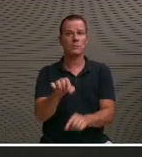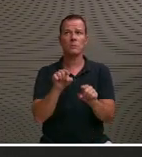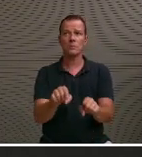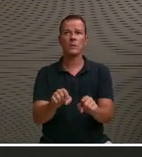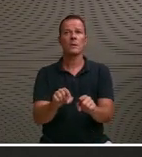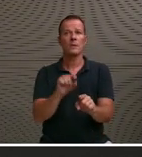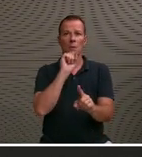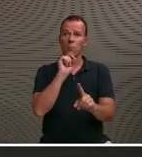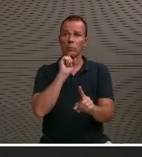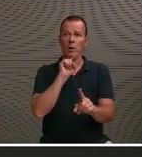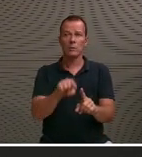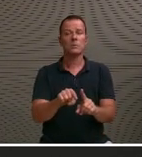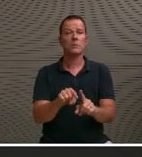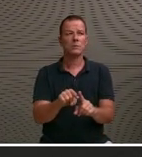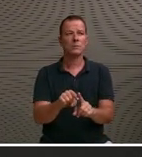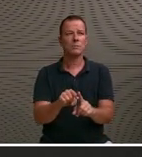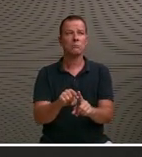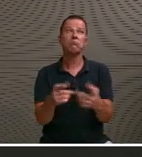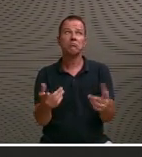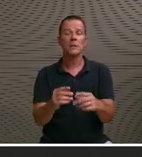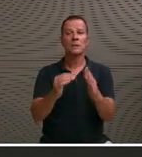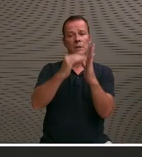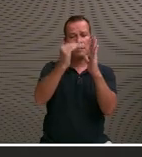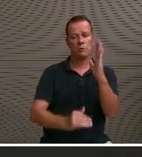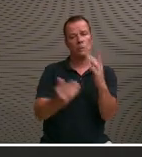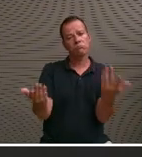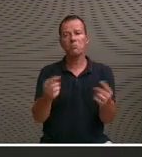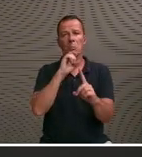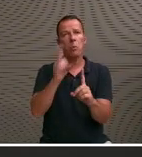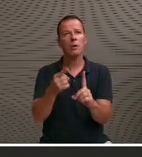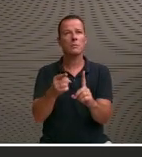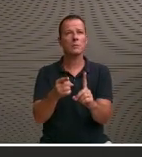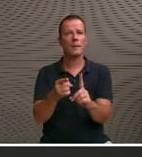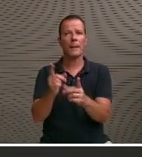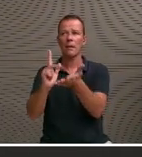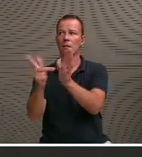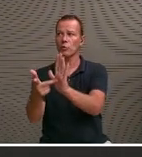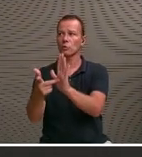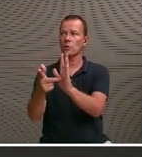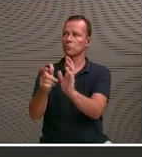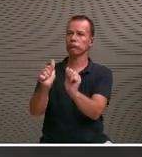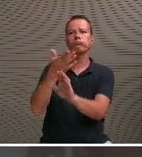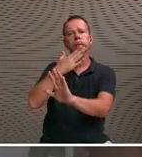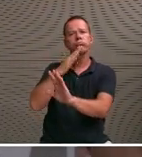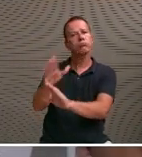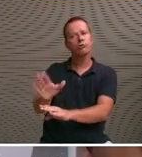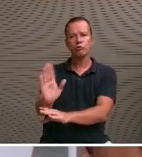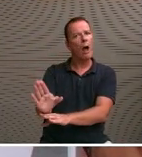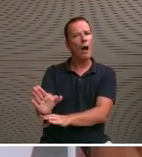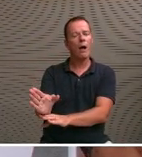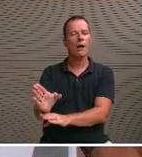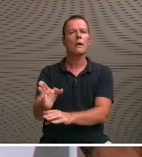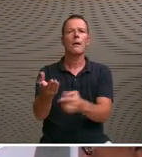technologies that are commercially mature. And even technologies that we think of as mature, like solar and wind, need to scale